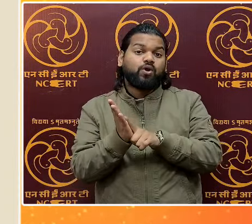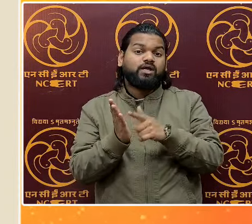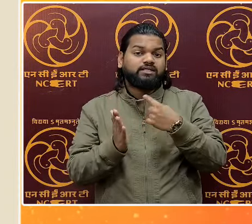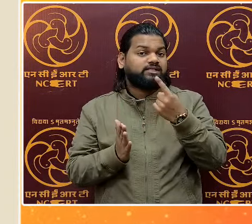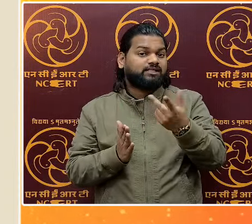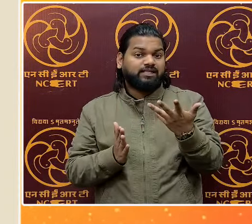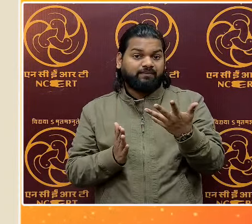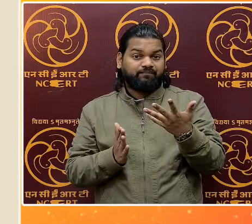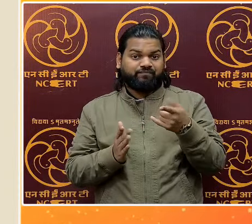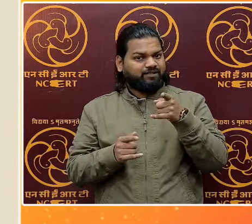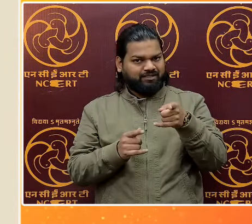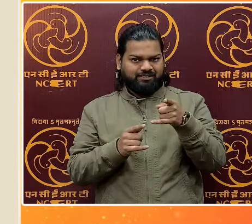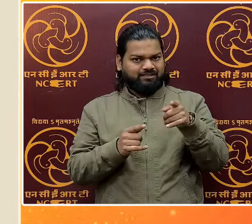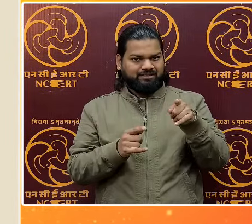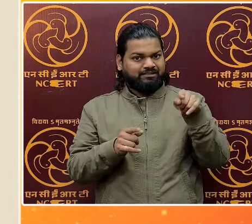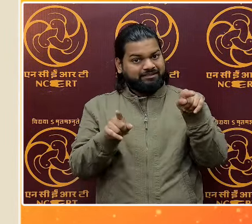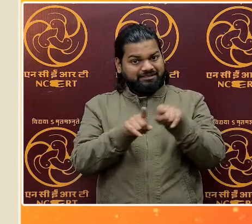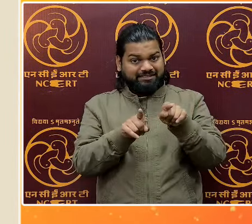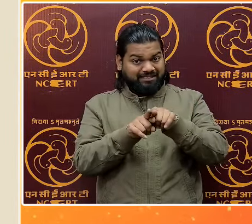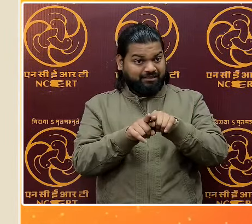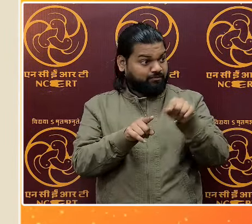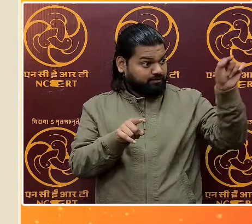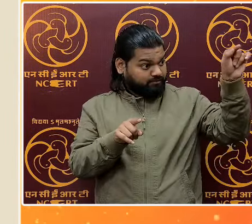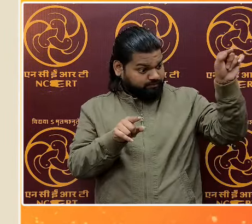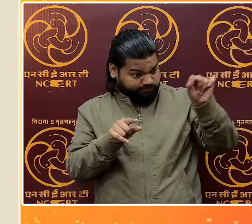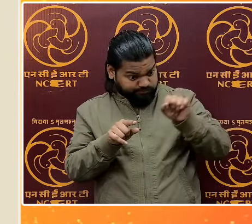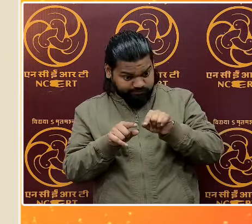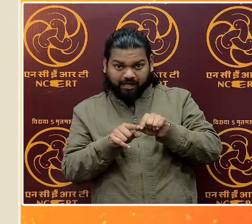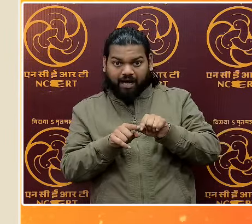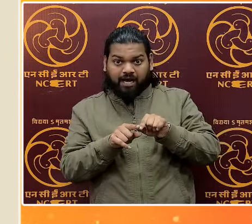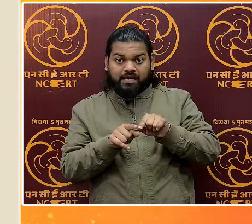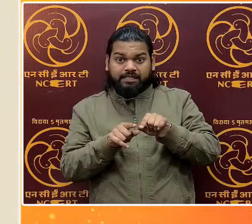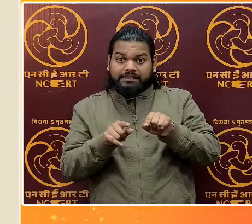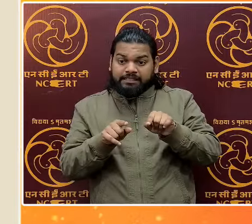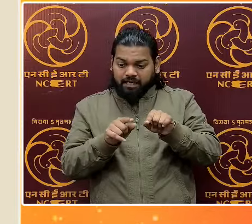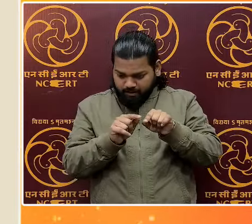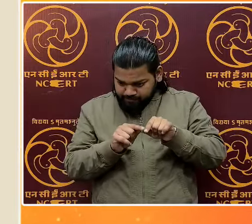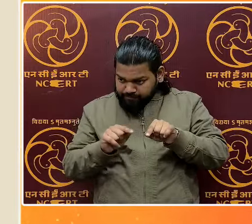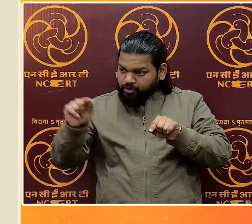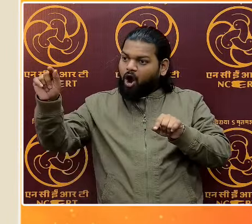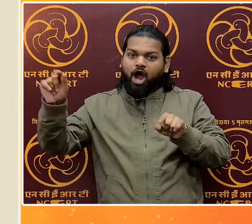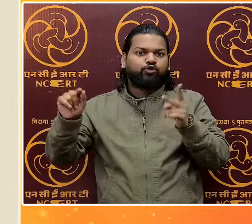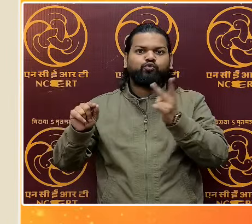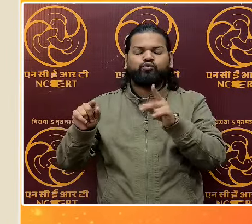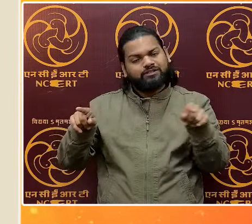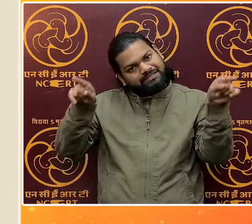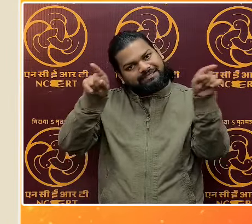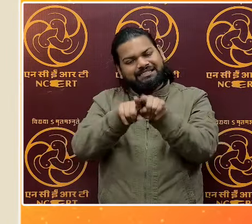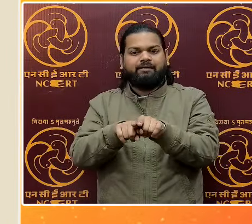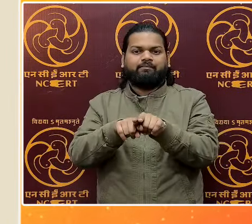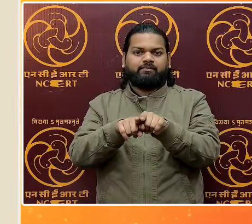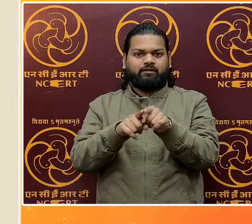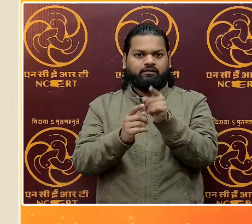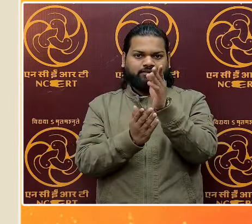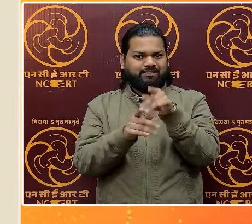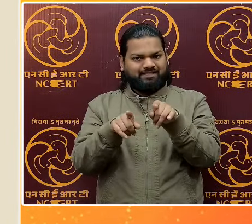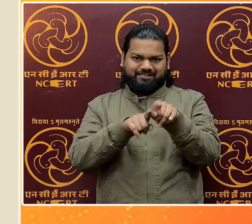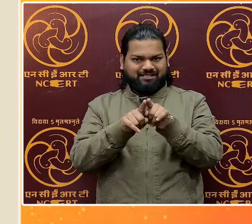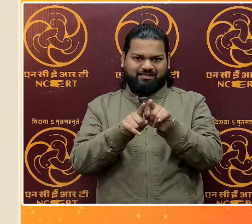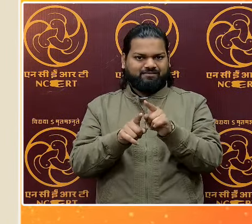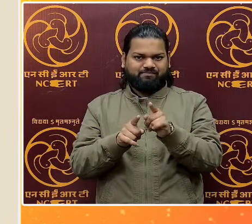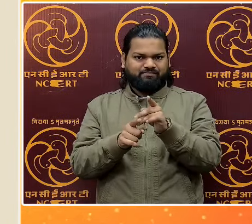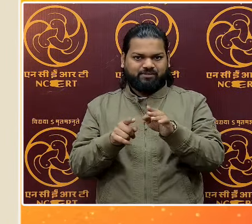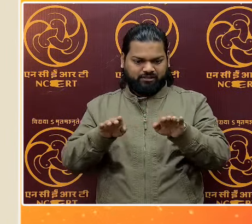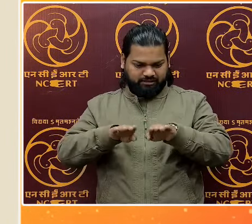angle of incidence is equals to angle of reflection. Now whatever is the angle formed here, okay,